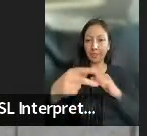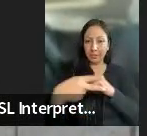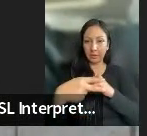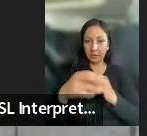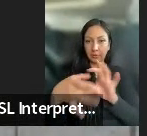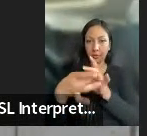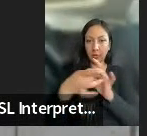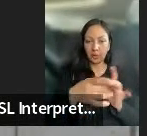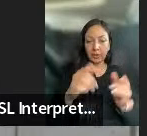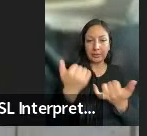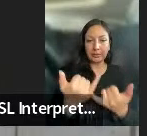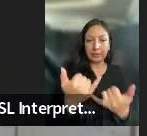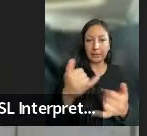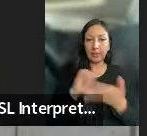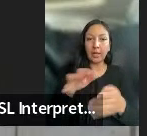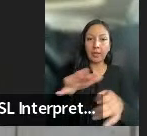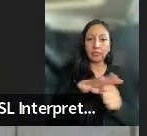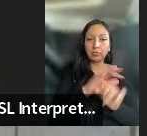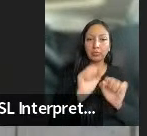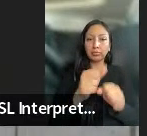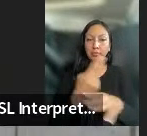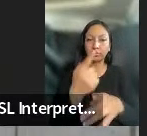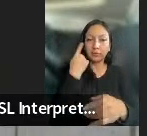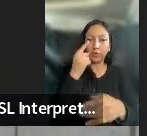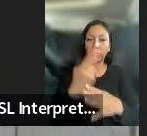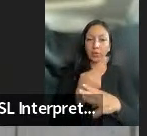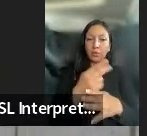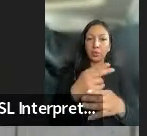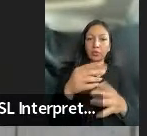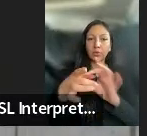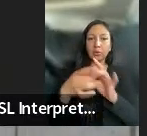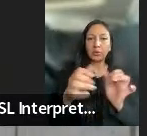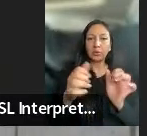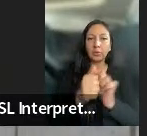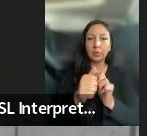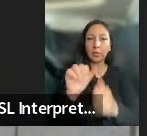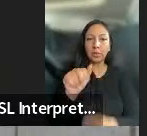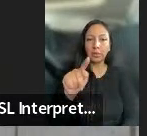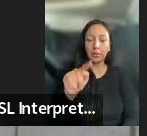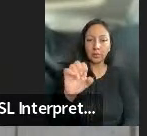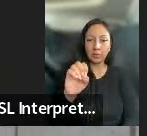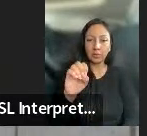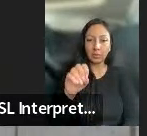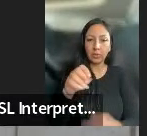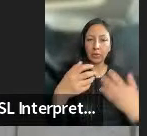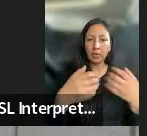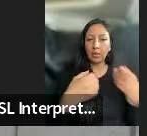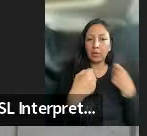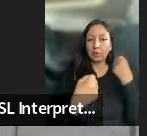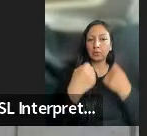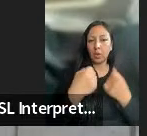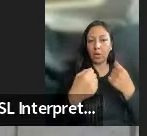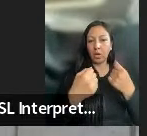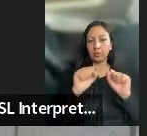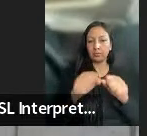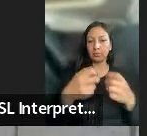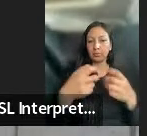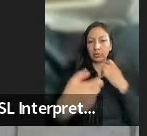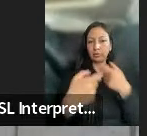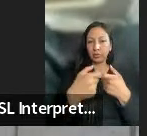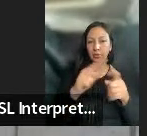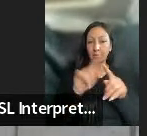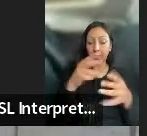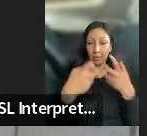Currently, zoning provides use regulations for automobile parking as well as automobile charging. The issue is that